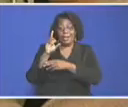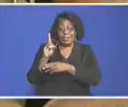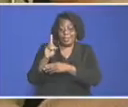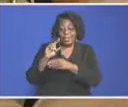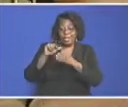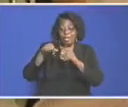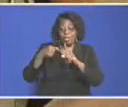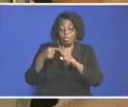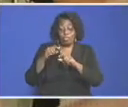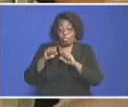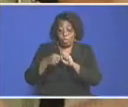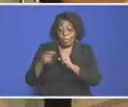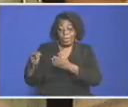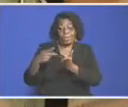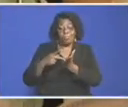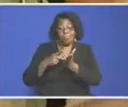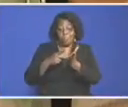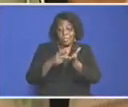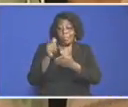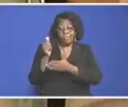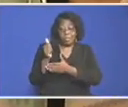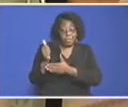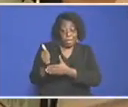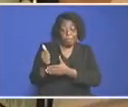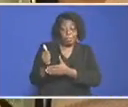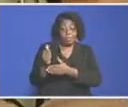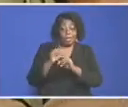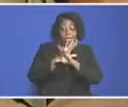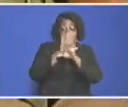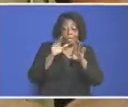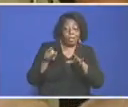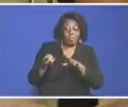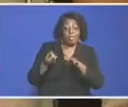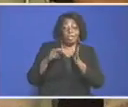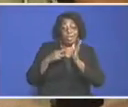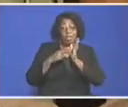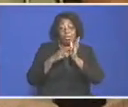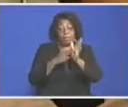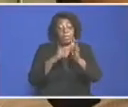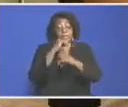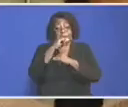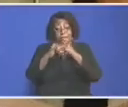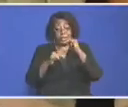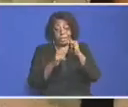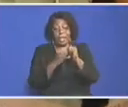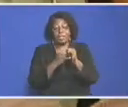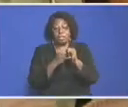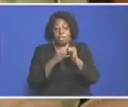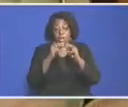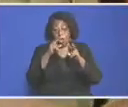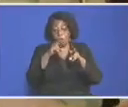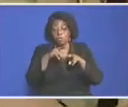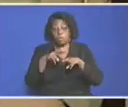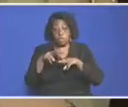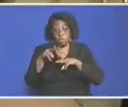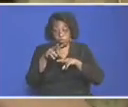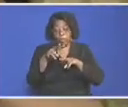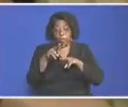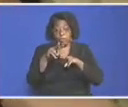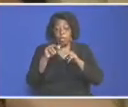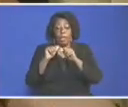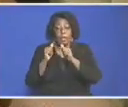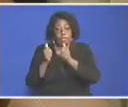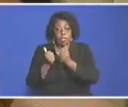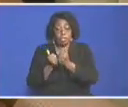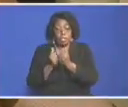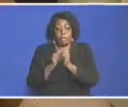when they present themselves, it is extremely clear that they are representing one of the international observer missions. And